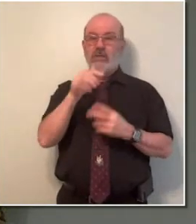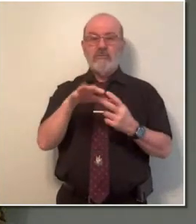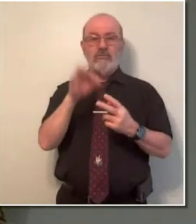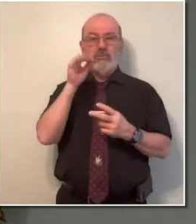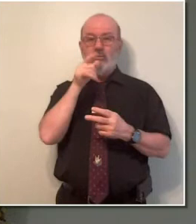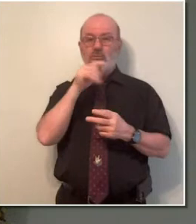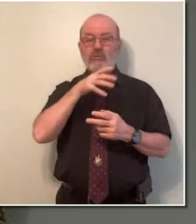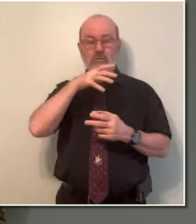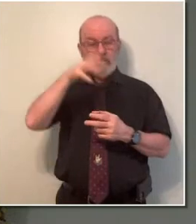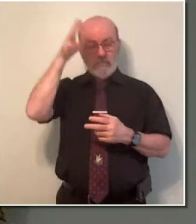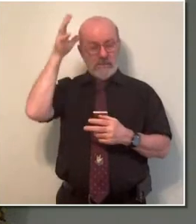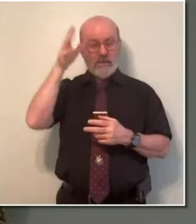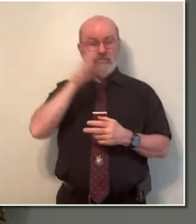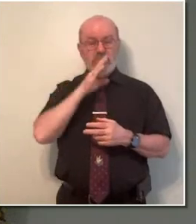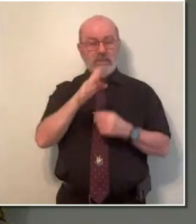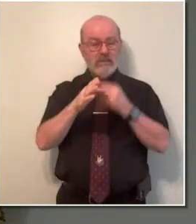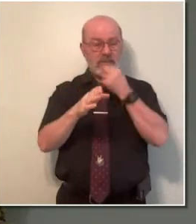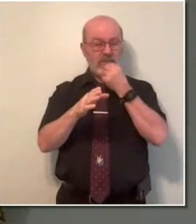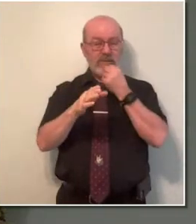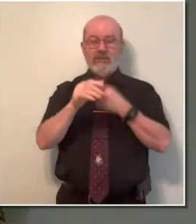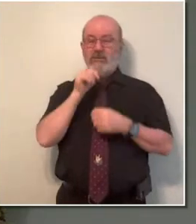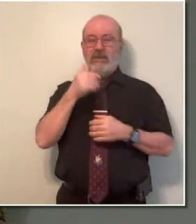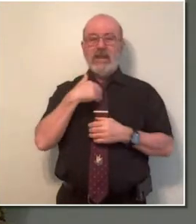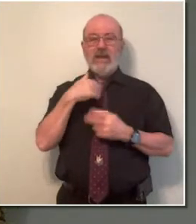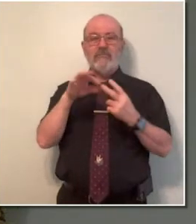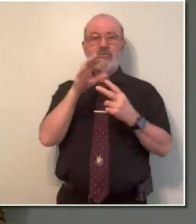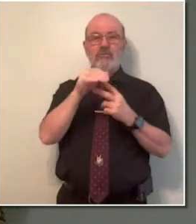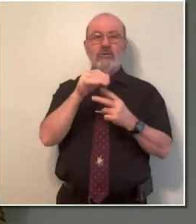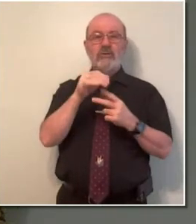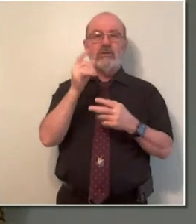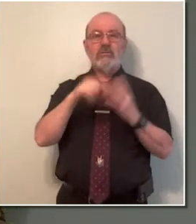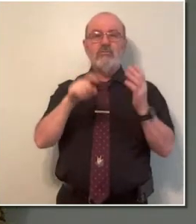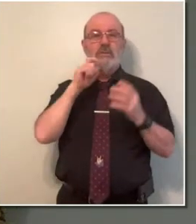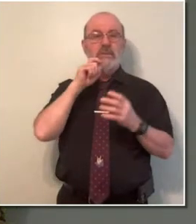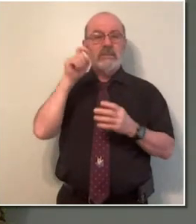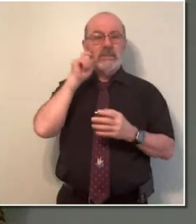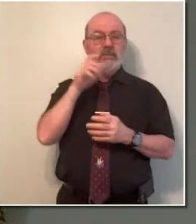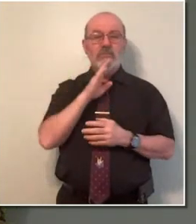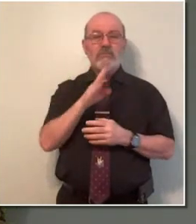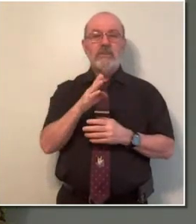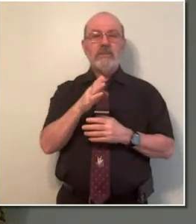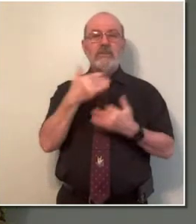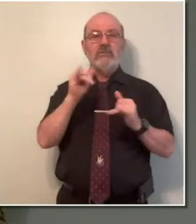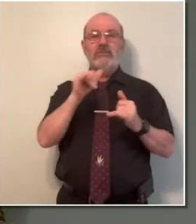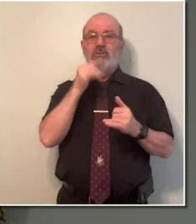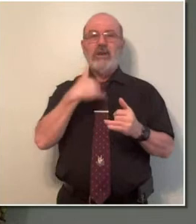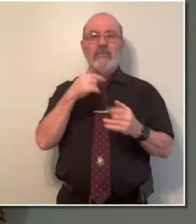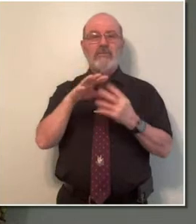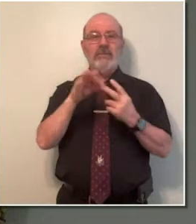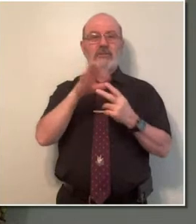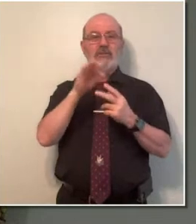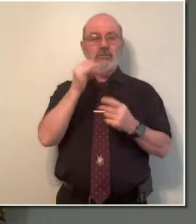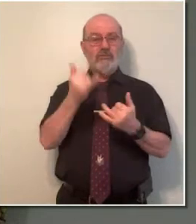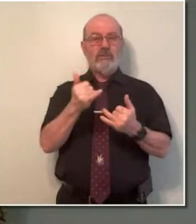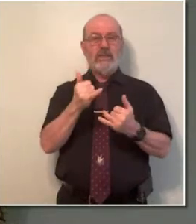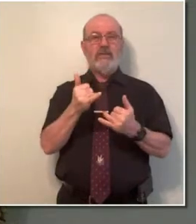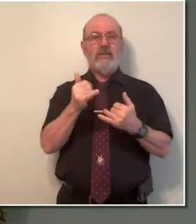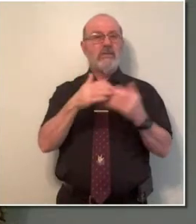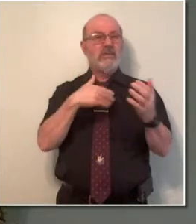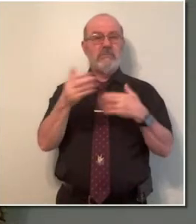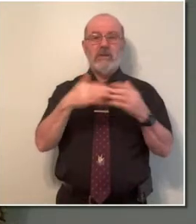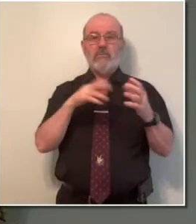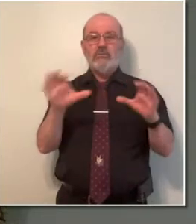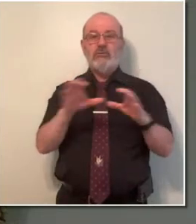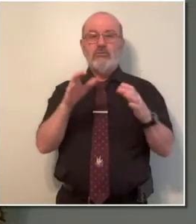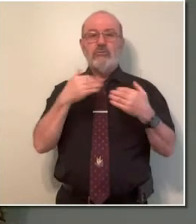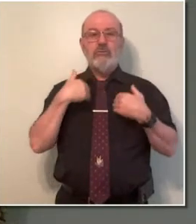would be, did you? You didn't have a choice of what sex you would be, did you? You still don't have that choice today, by the way. No matter what you do to your body,